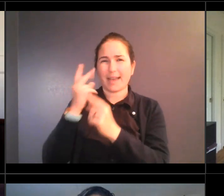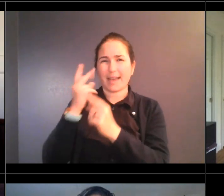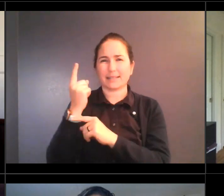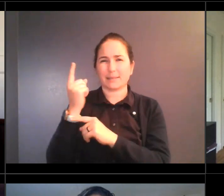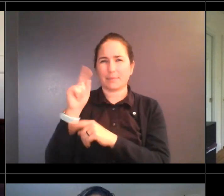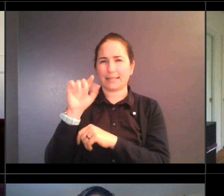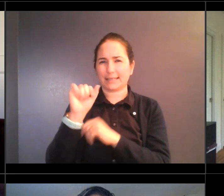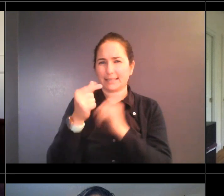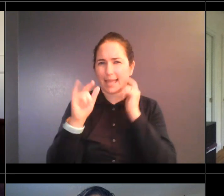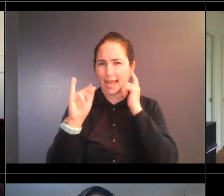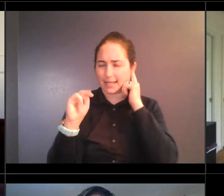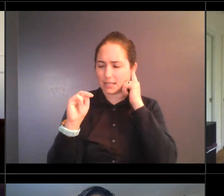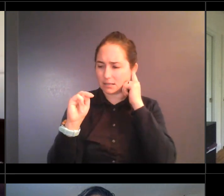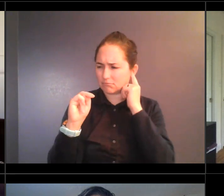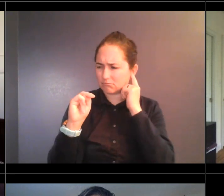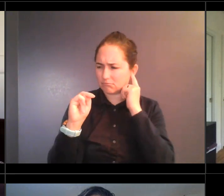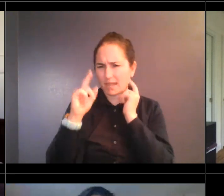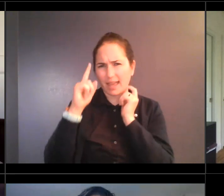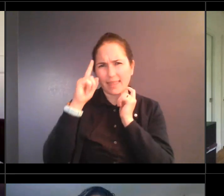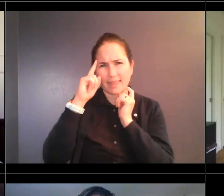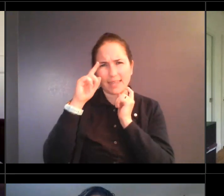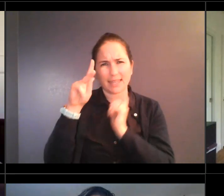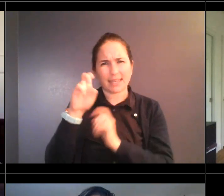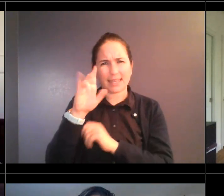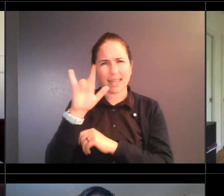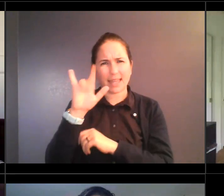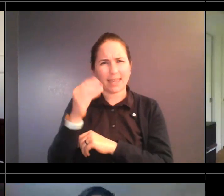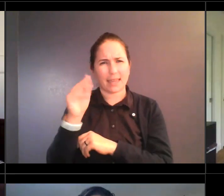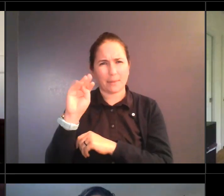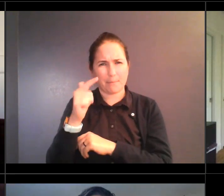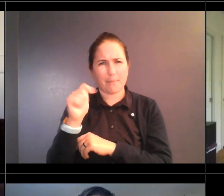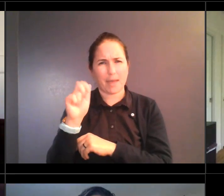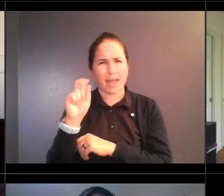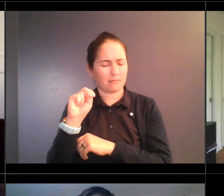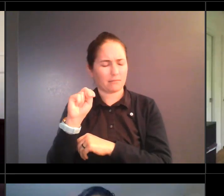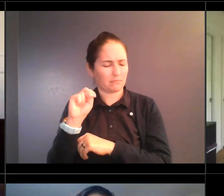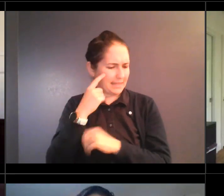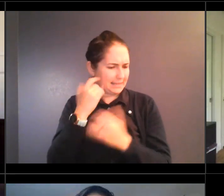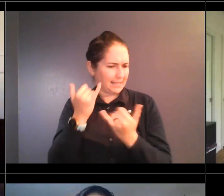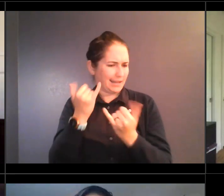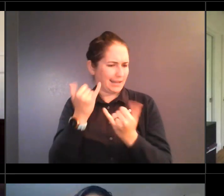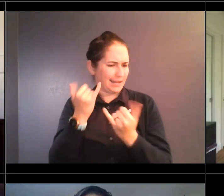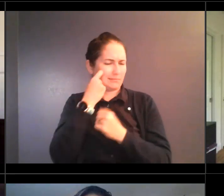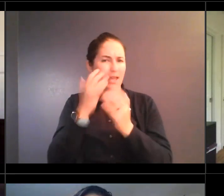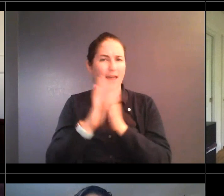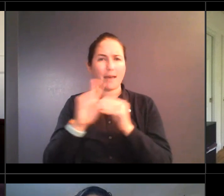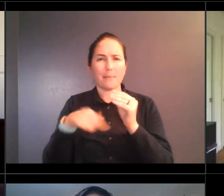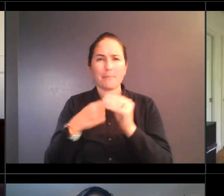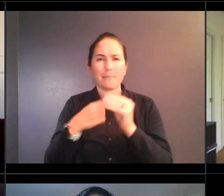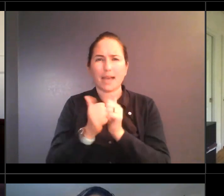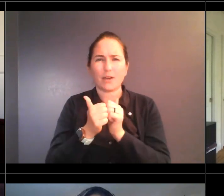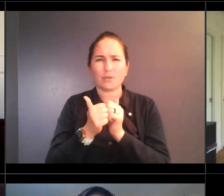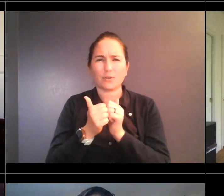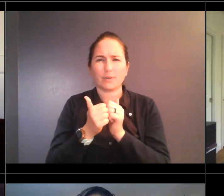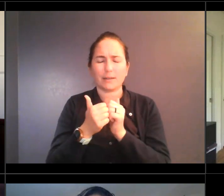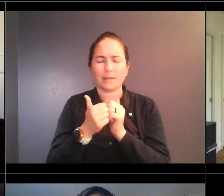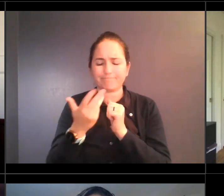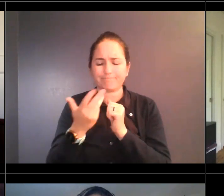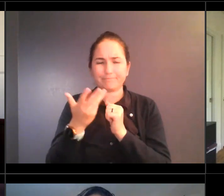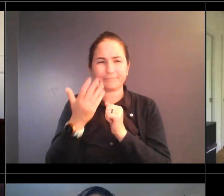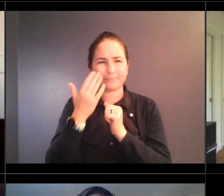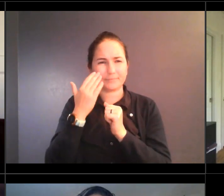in, I think Kelly and Megan earlier today, asking about how to